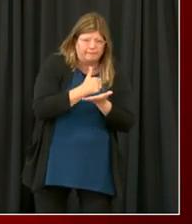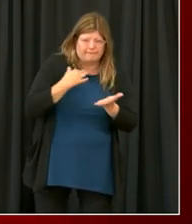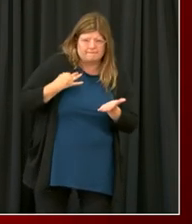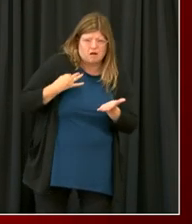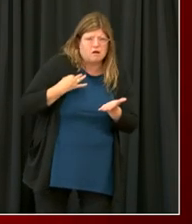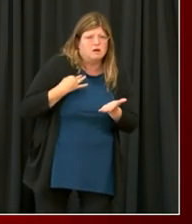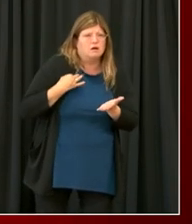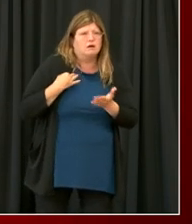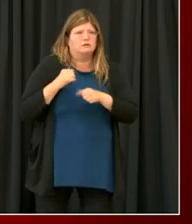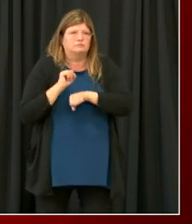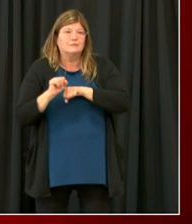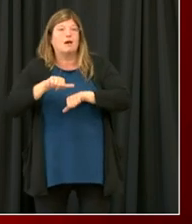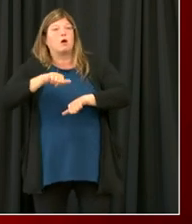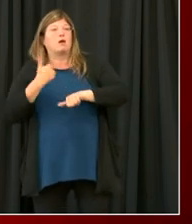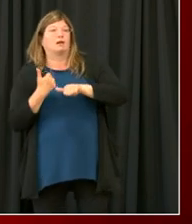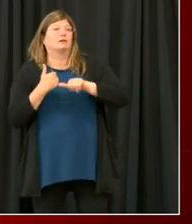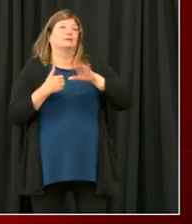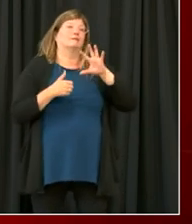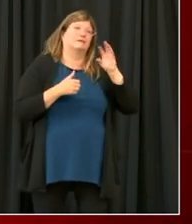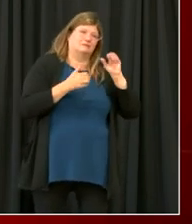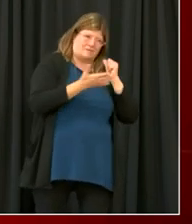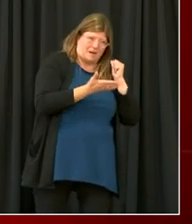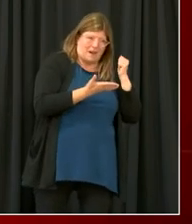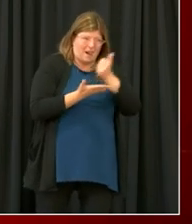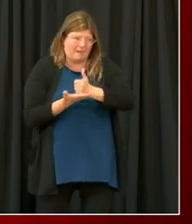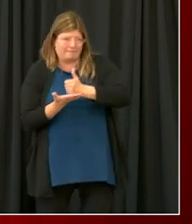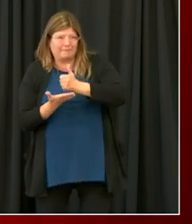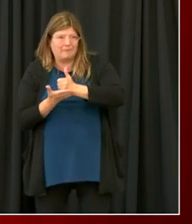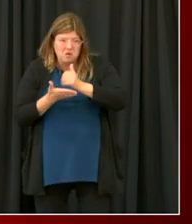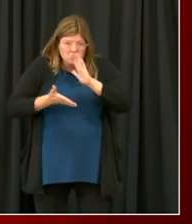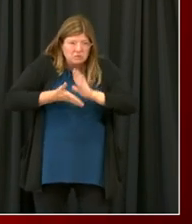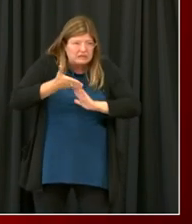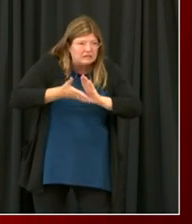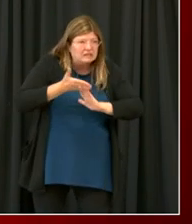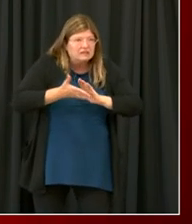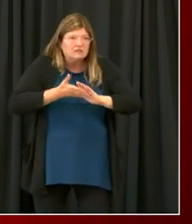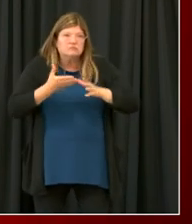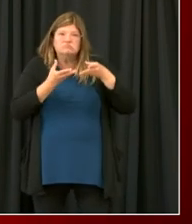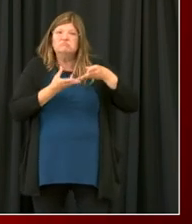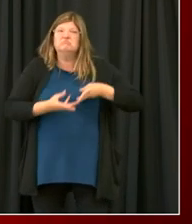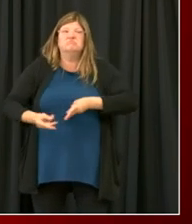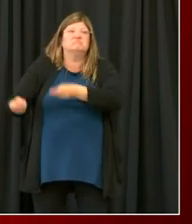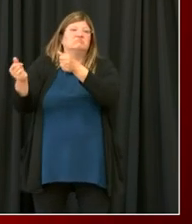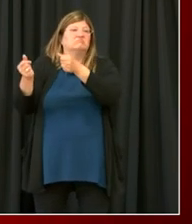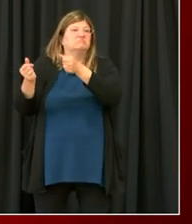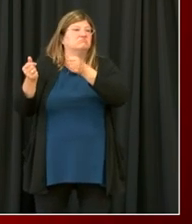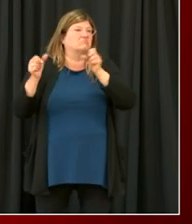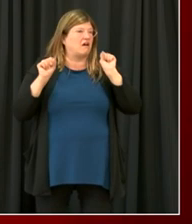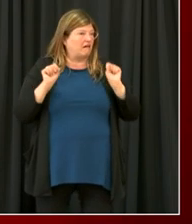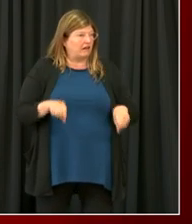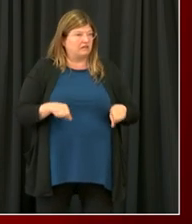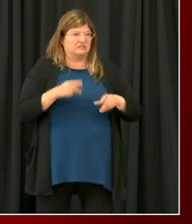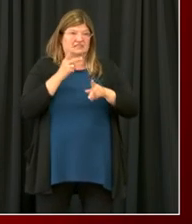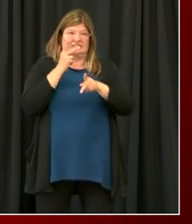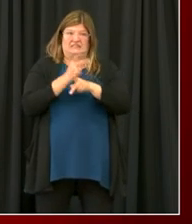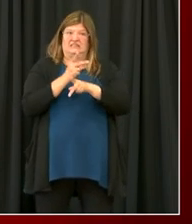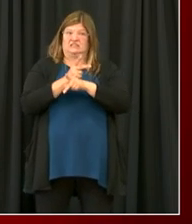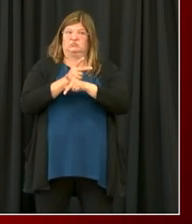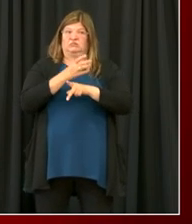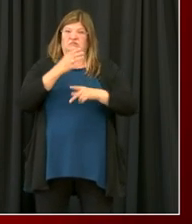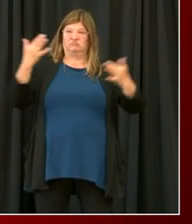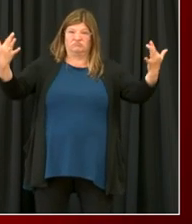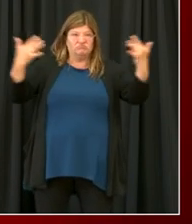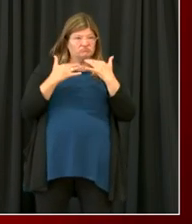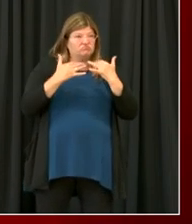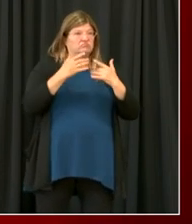week. The operation itself runs very smoothly. We're able to take care of the citizens, able to make the